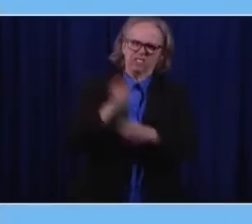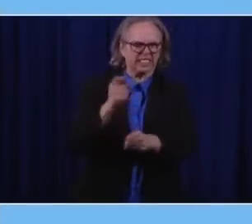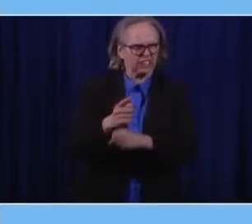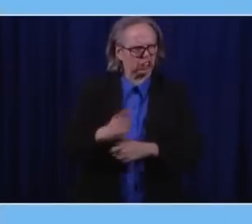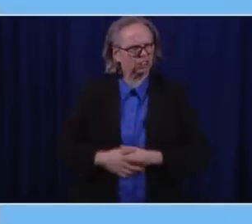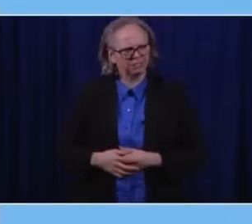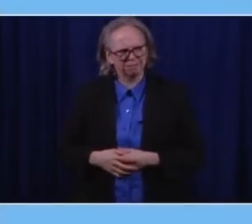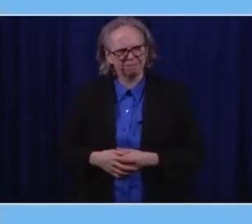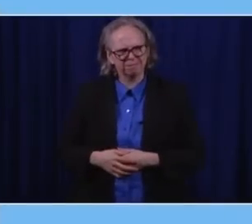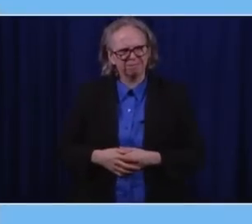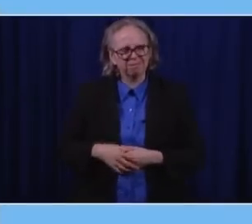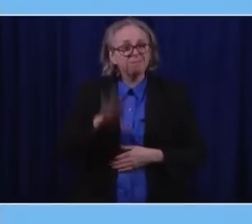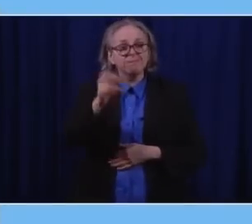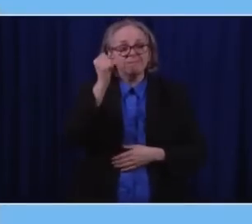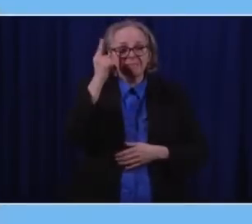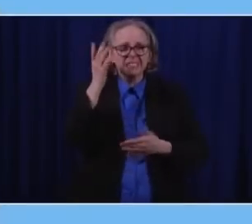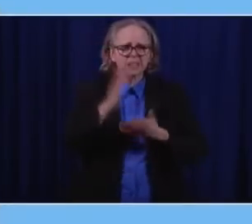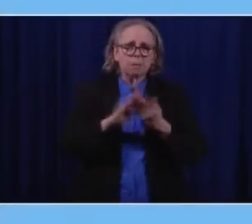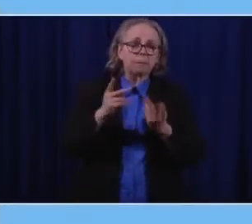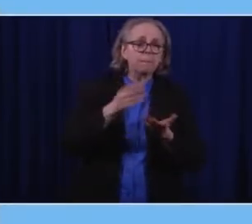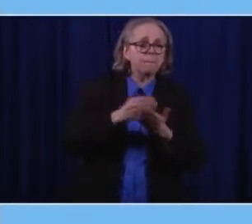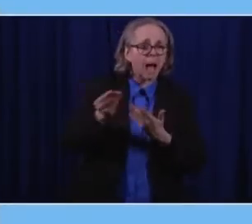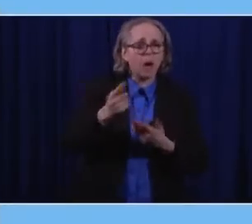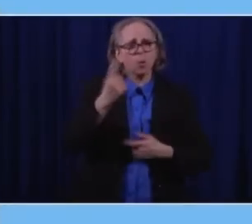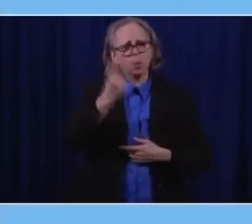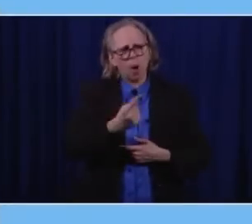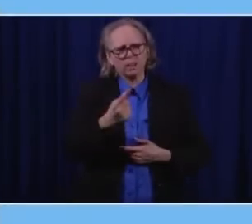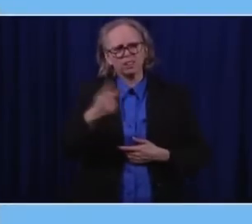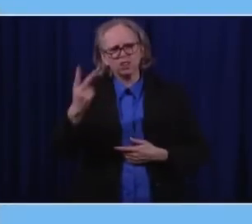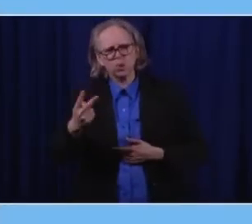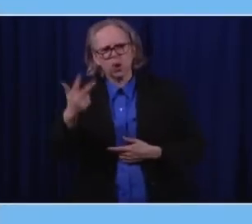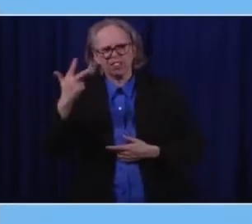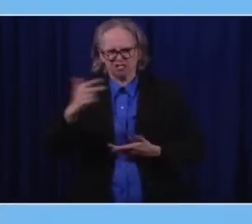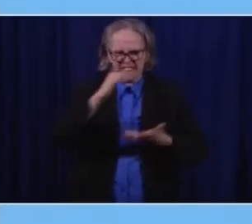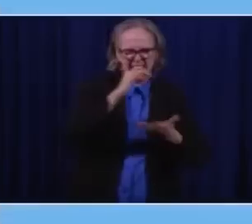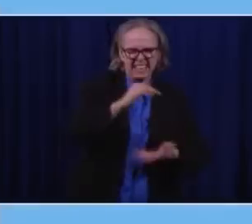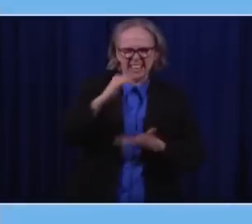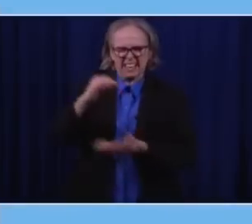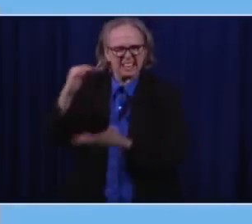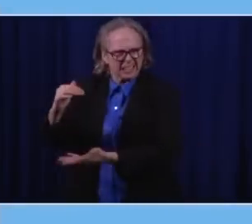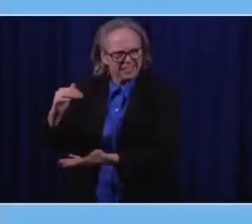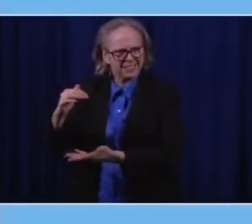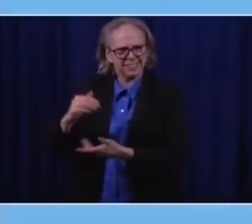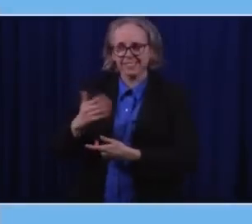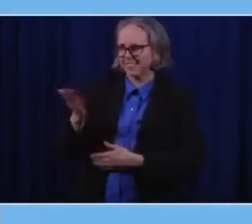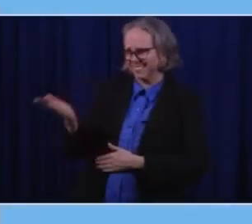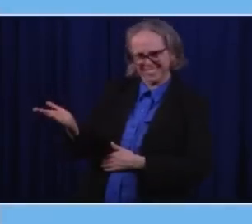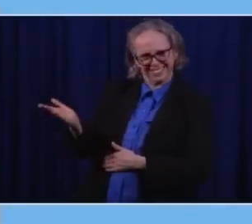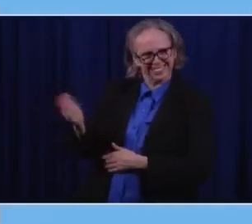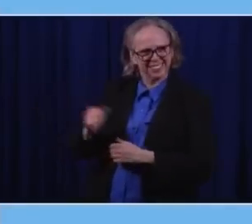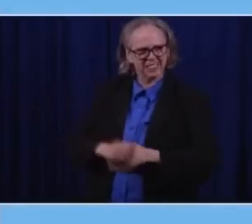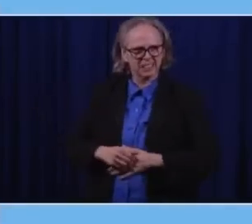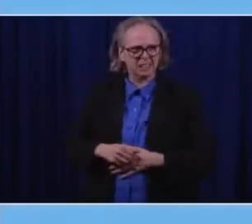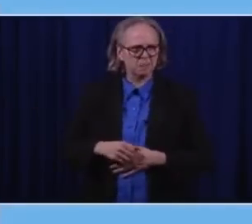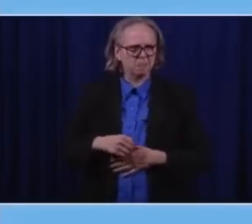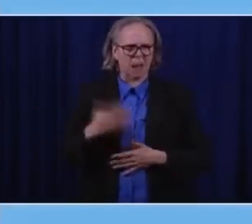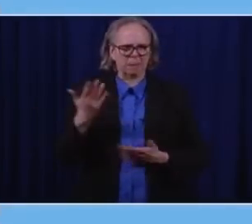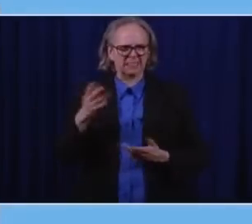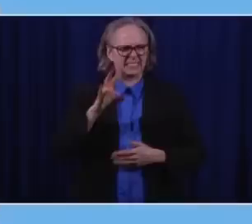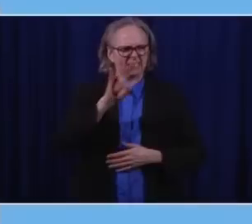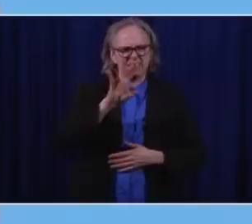3 containers from them, which might be upwards of 75% of the coffee that they actually produce.